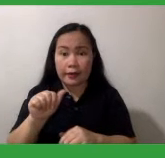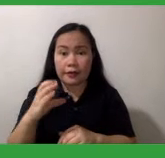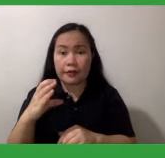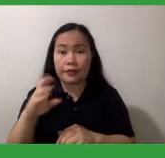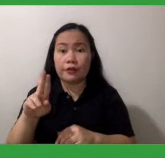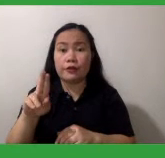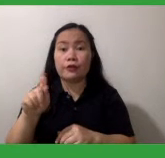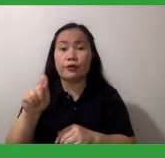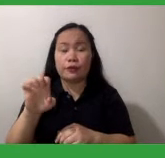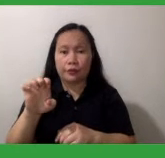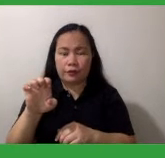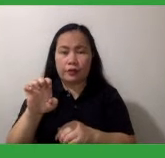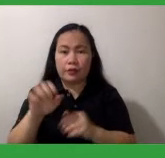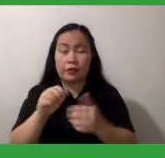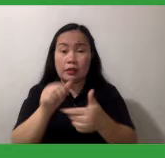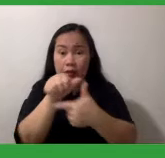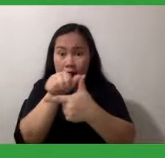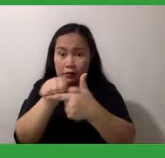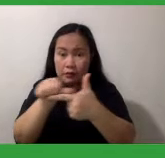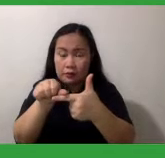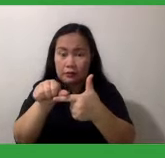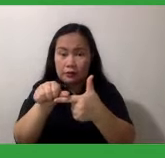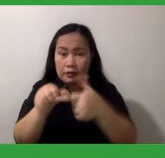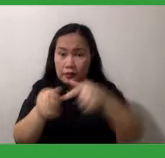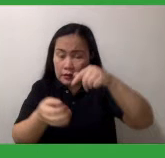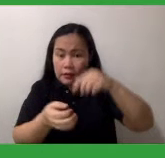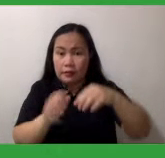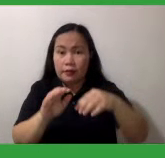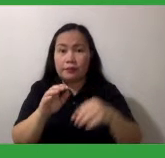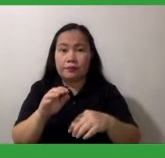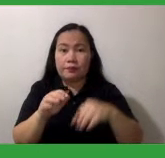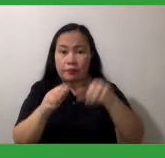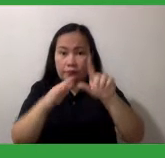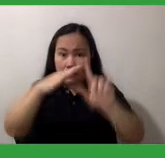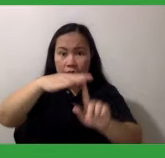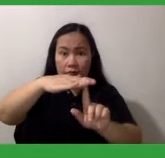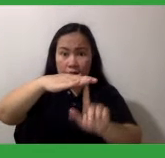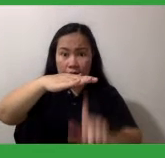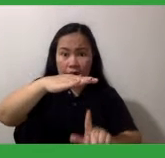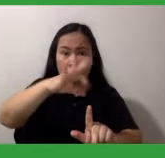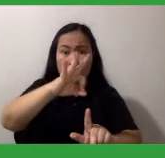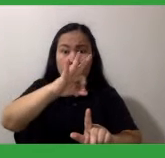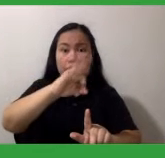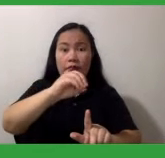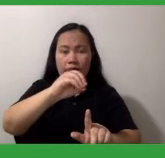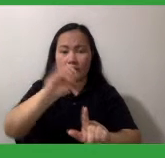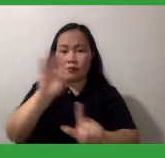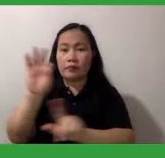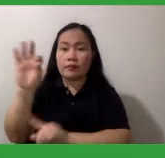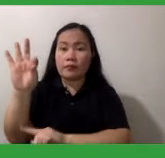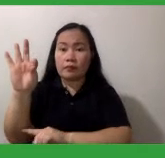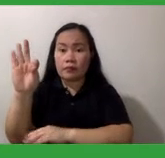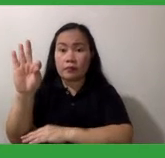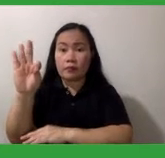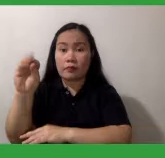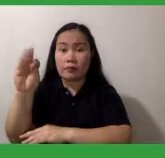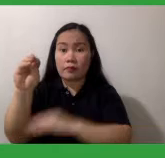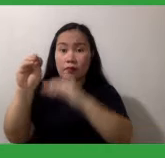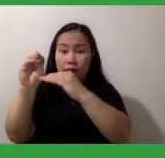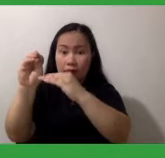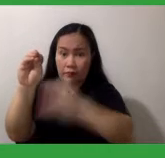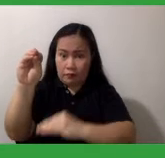angle is an acute angle. Any angle that measures less than 90 degrees is an acute angle.